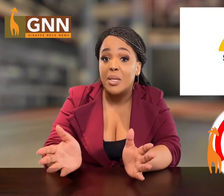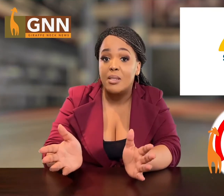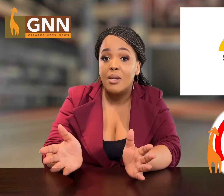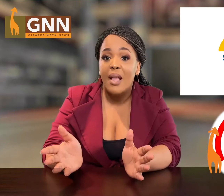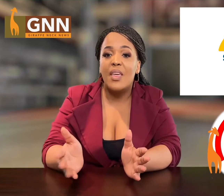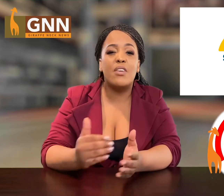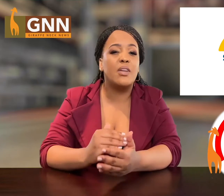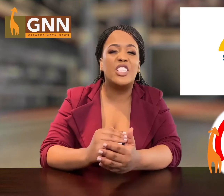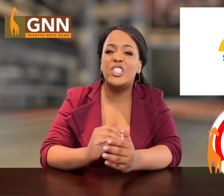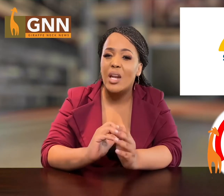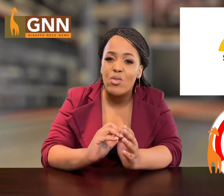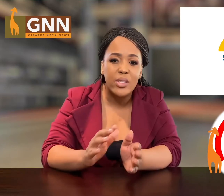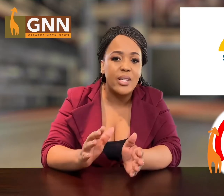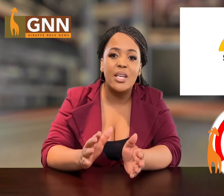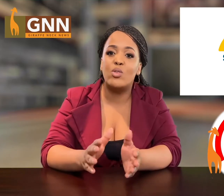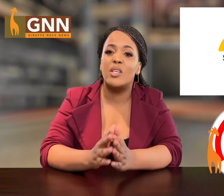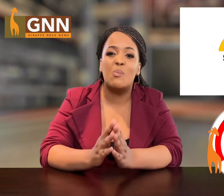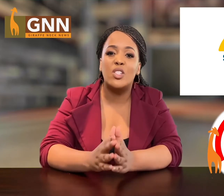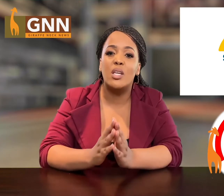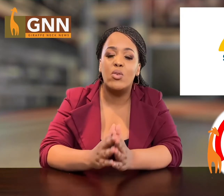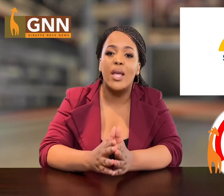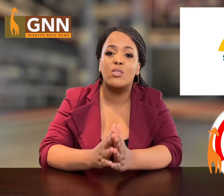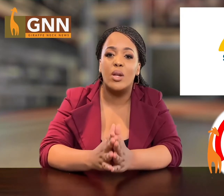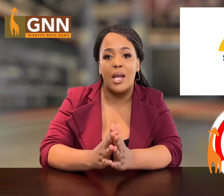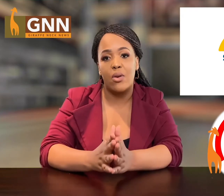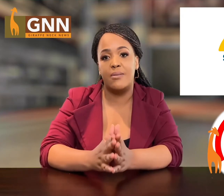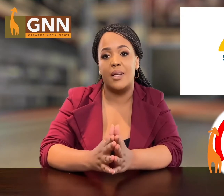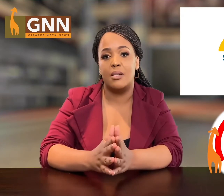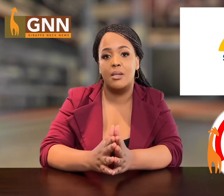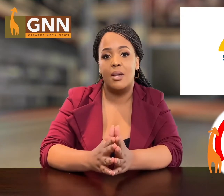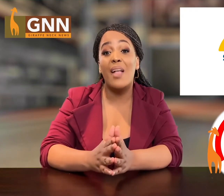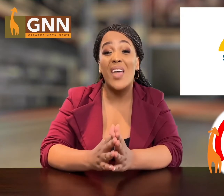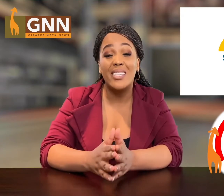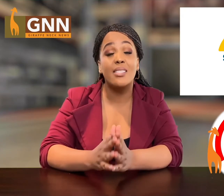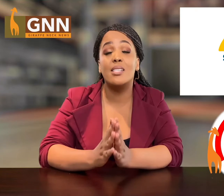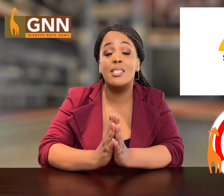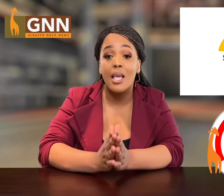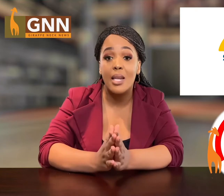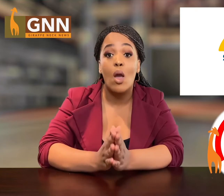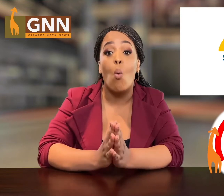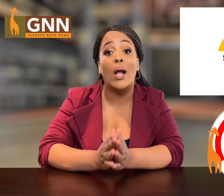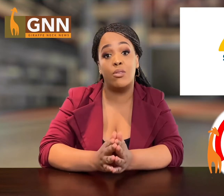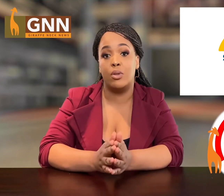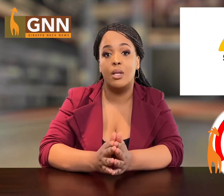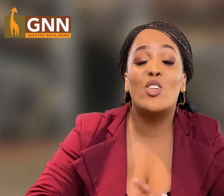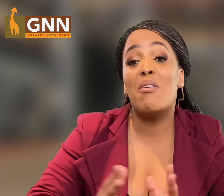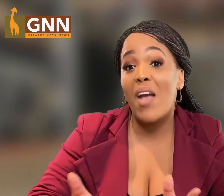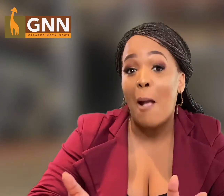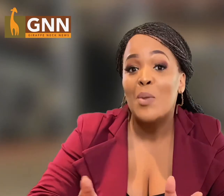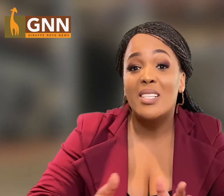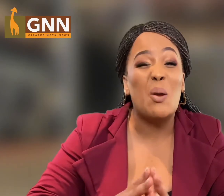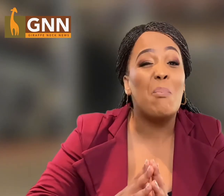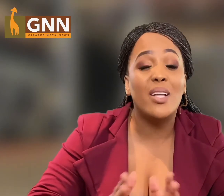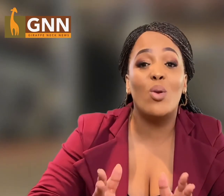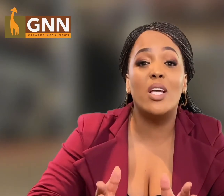for government. They've given generously to the specially created Solidarity Fund. And that's sincerely wonderful. To be